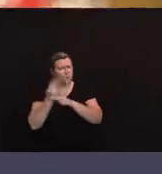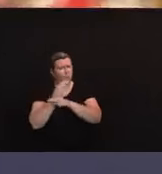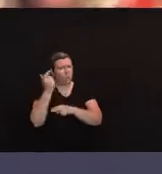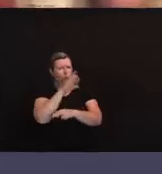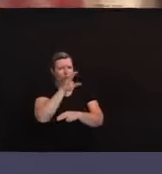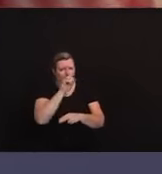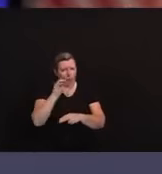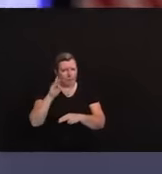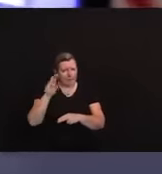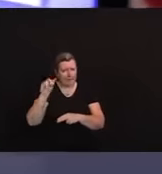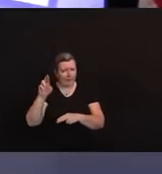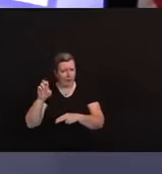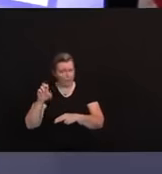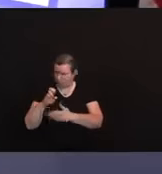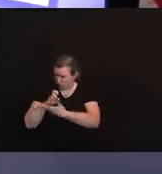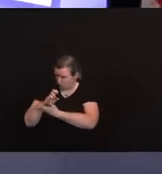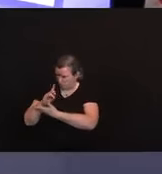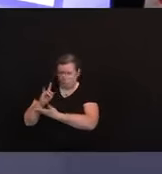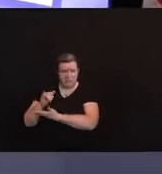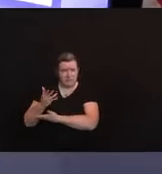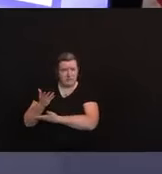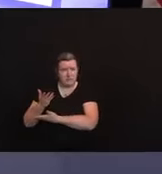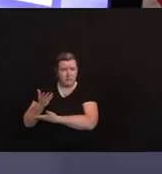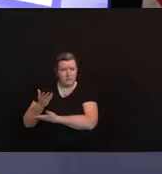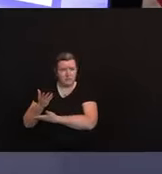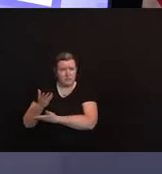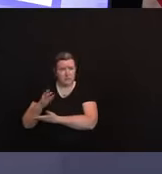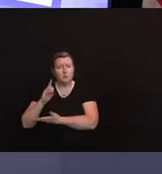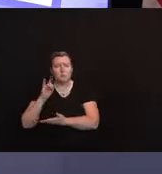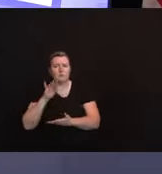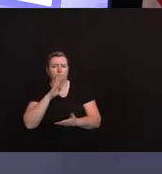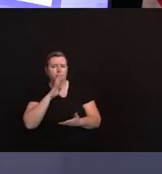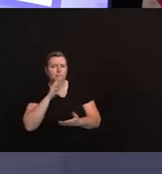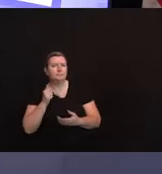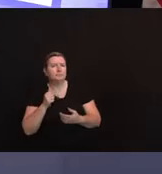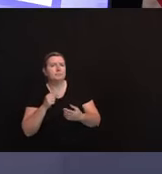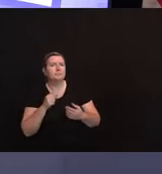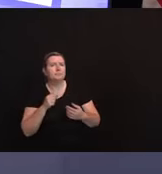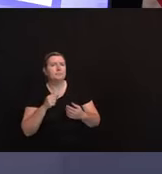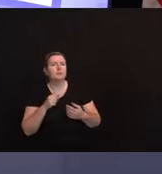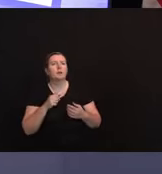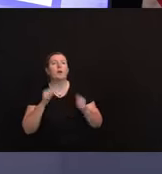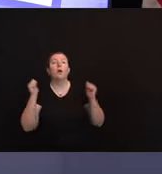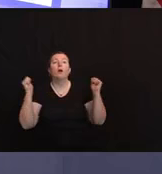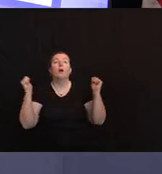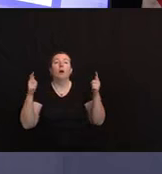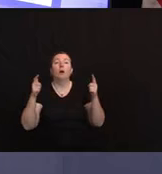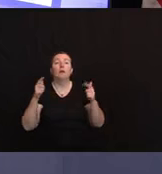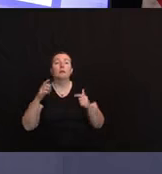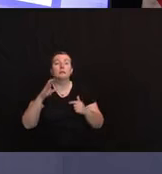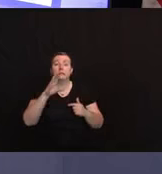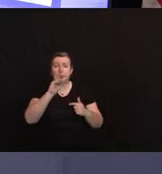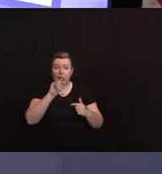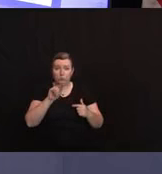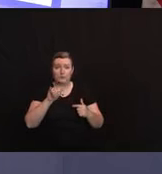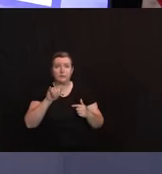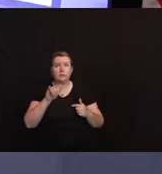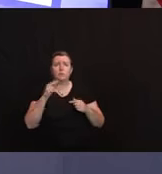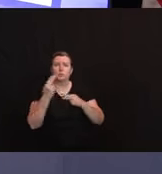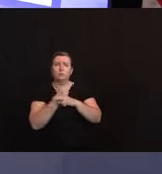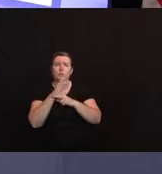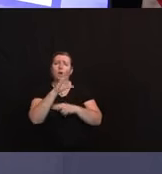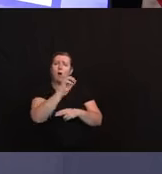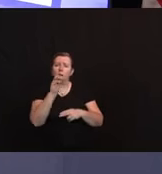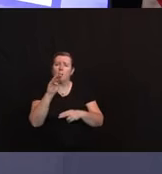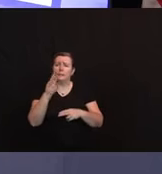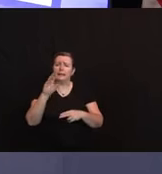counties have implemented. Can you hit your microphone there? All counties have implemented ComCare and are using it actively. I have not